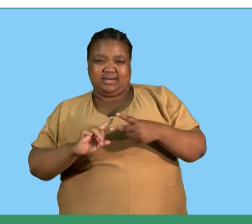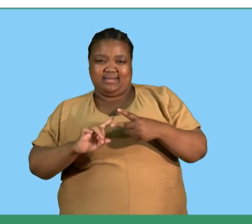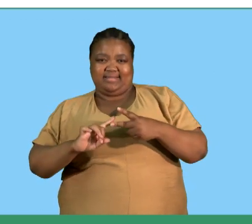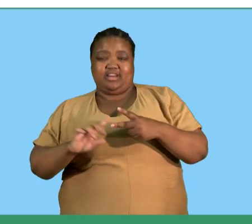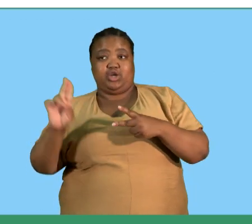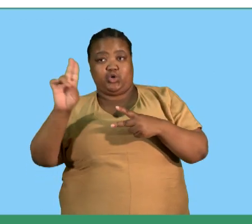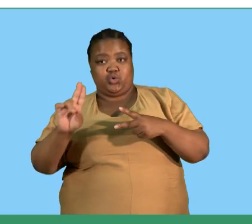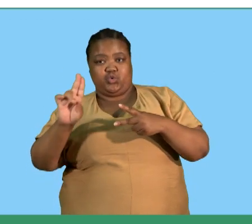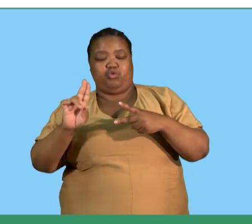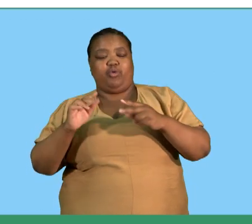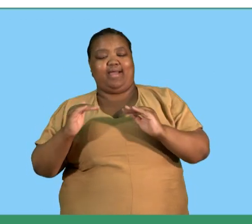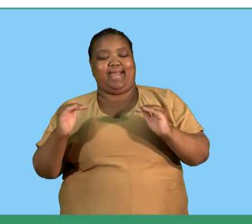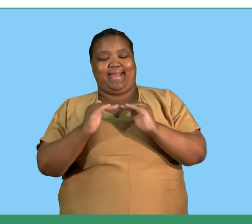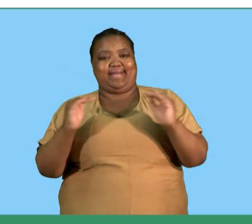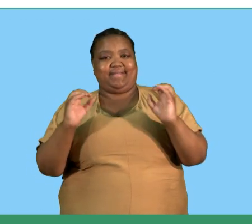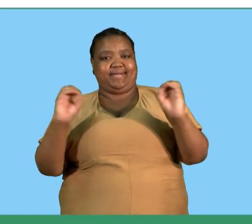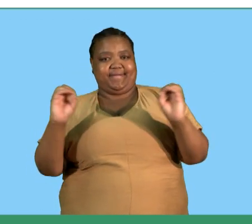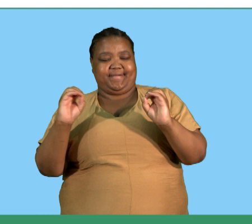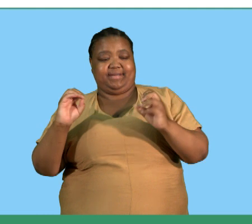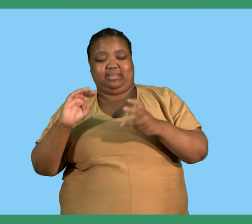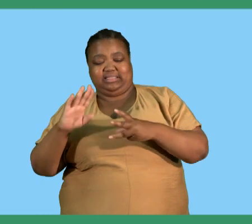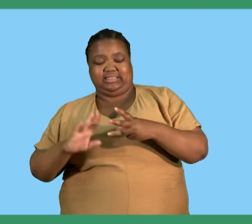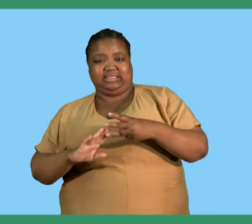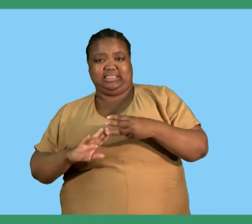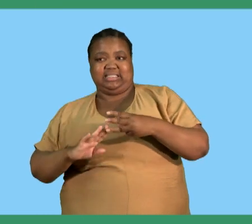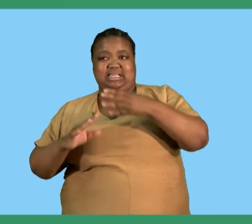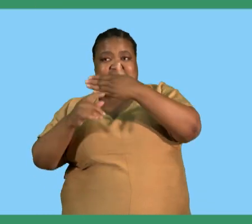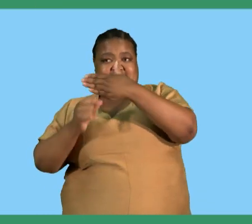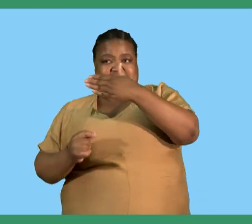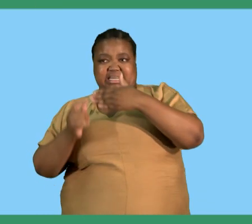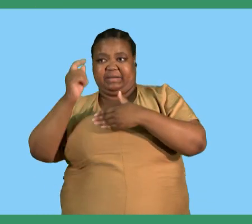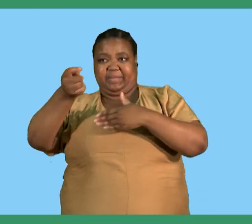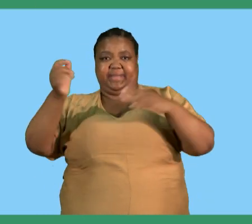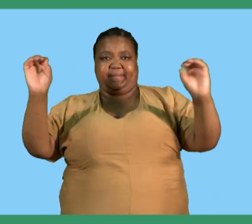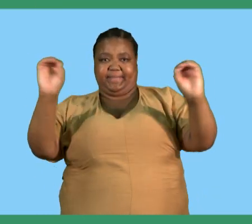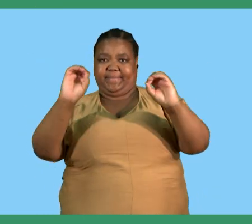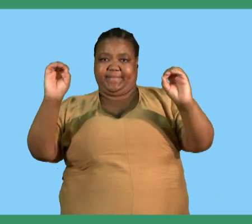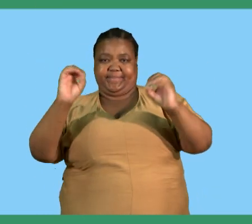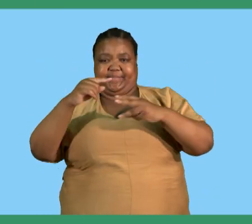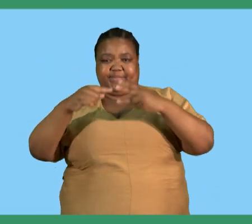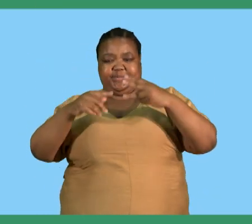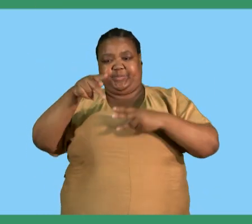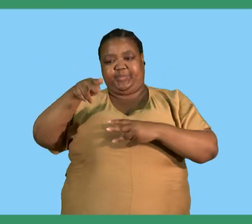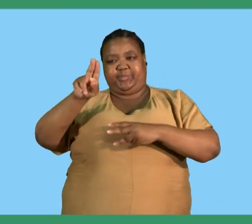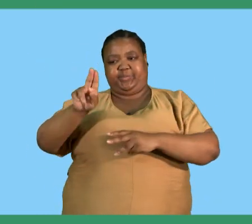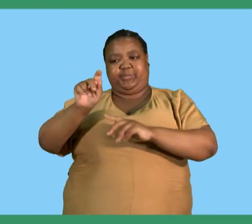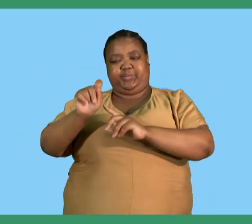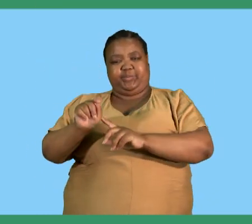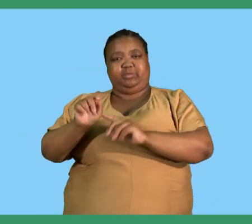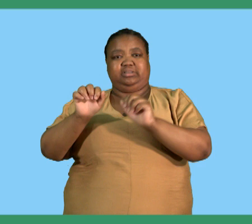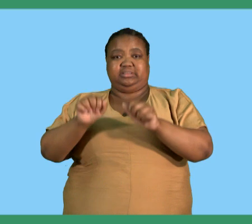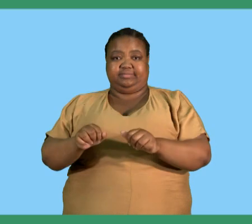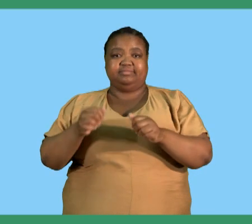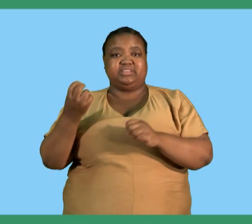is taxation or tax evasion. Right, the second slide says, by the end of the lesson, you should